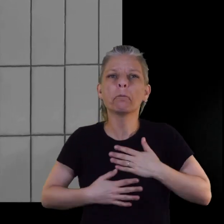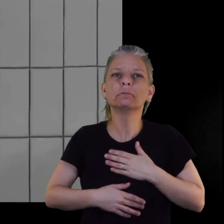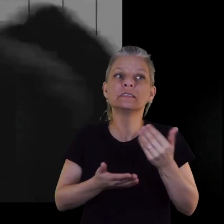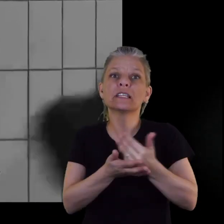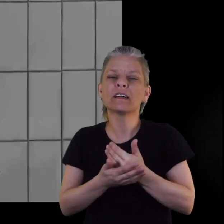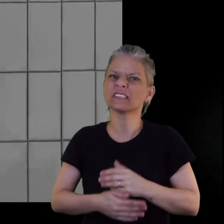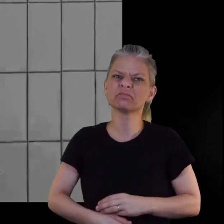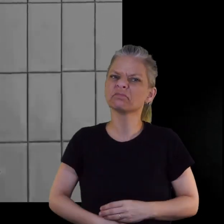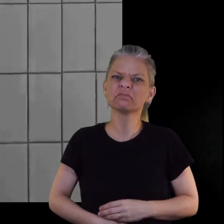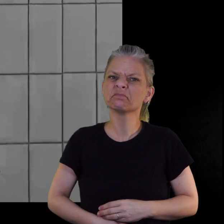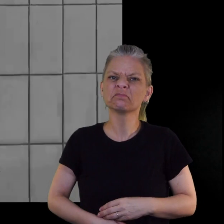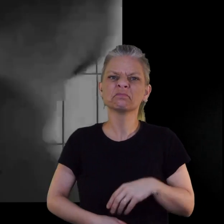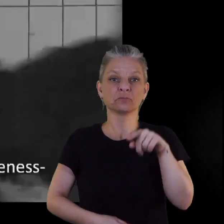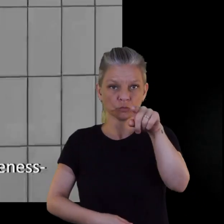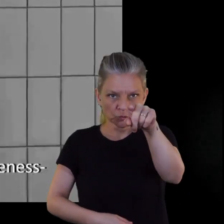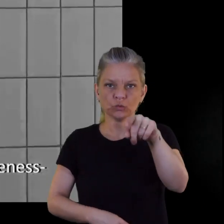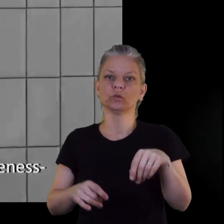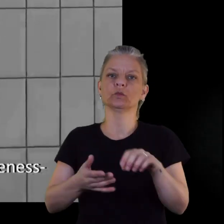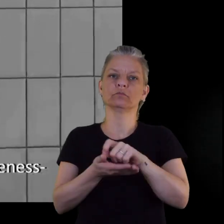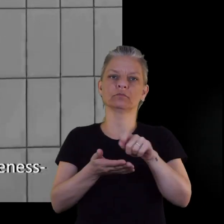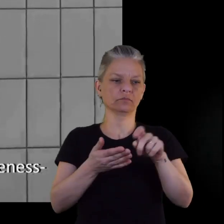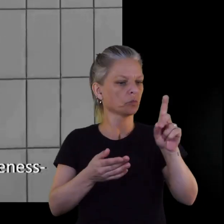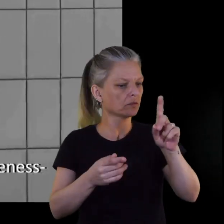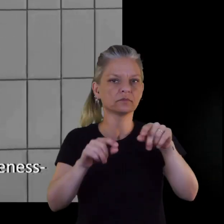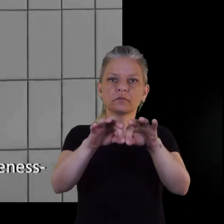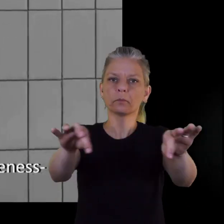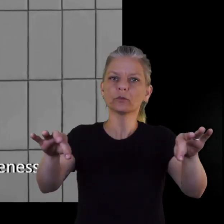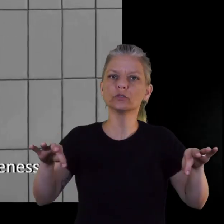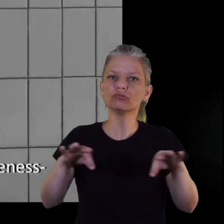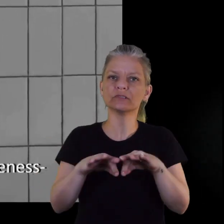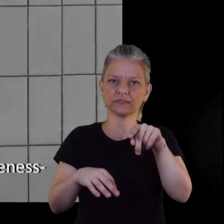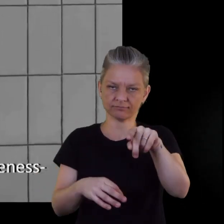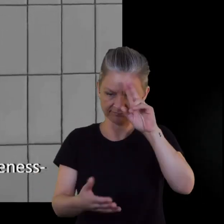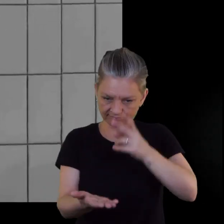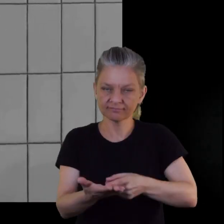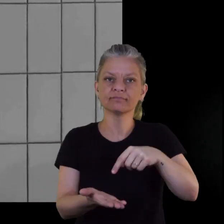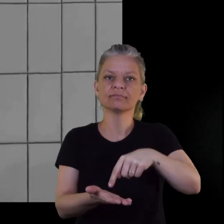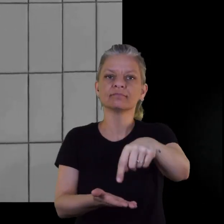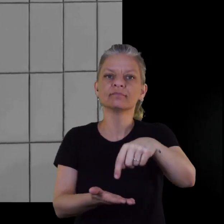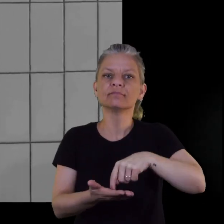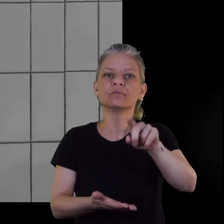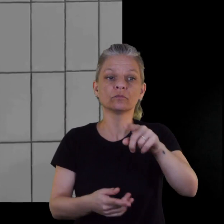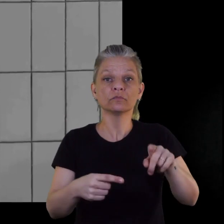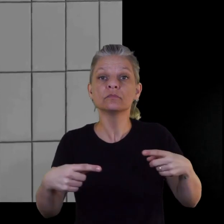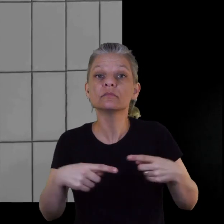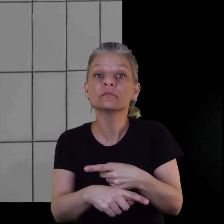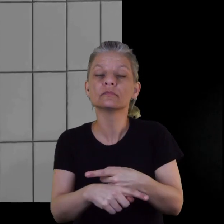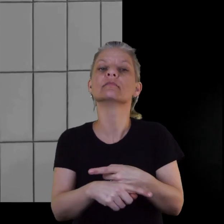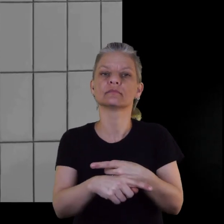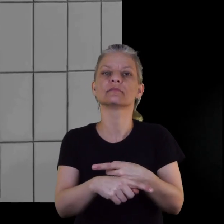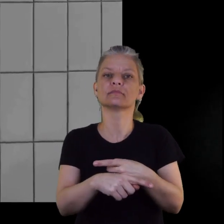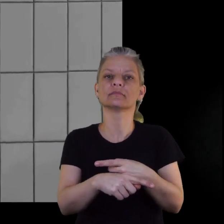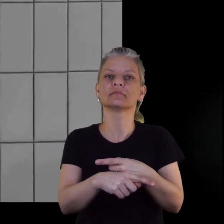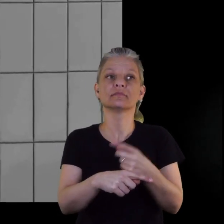Only you draw the boundaries you live with, and if they are crossed, then you don't owe forgiveness to anyone